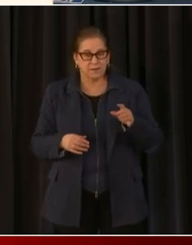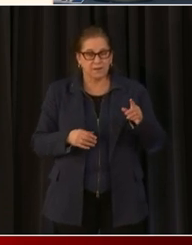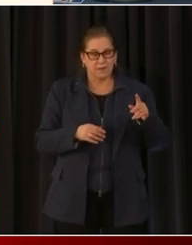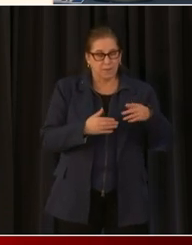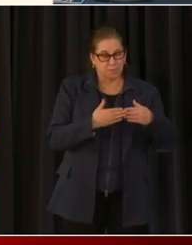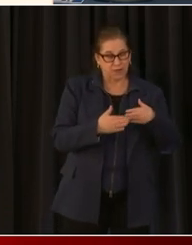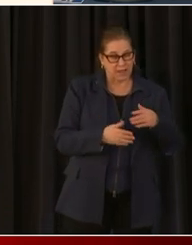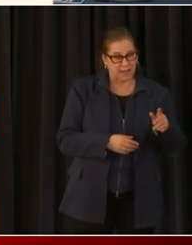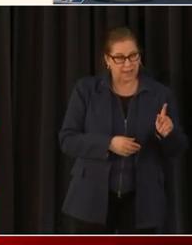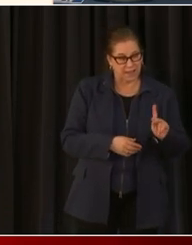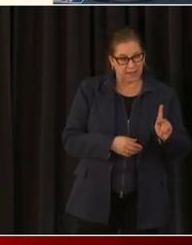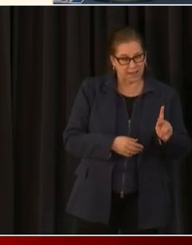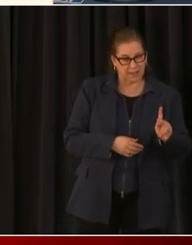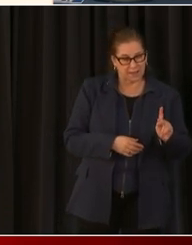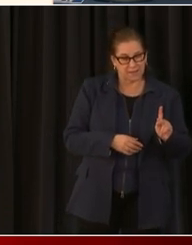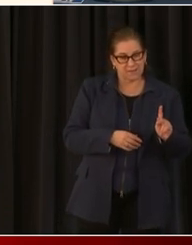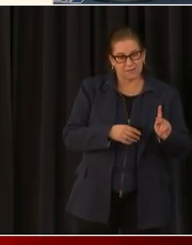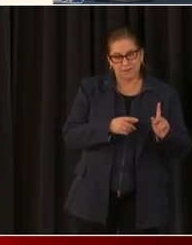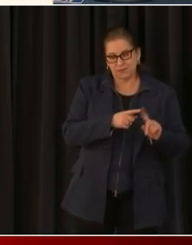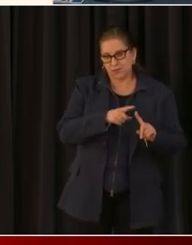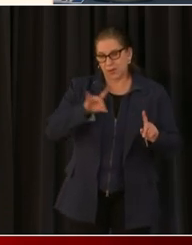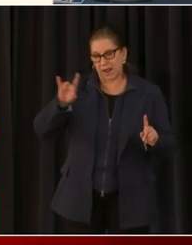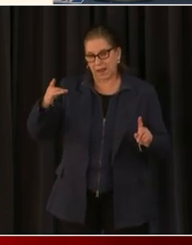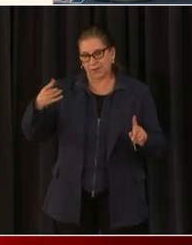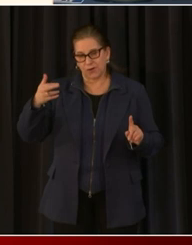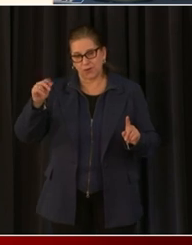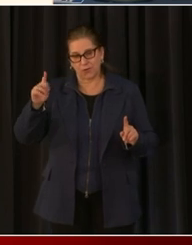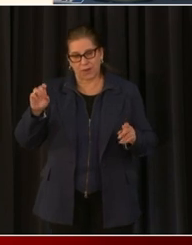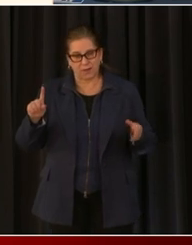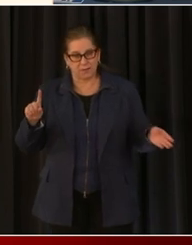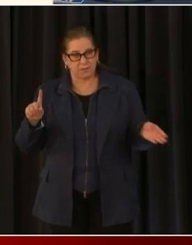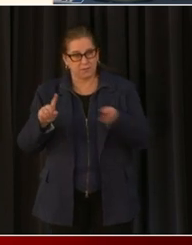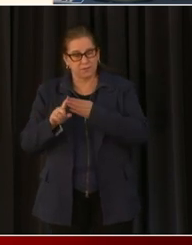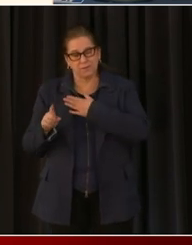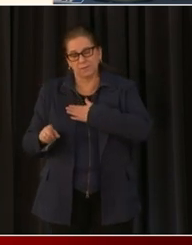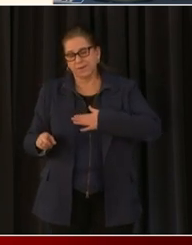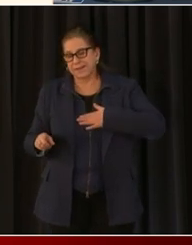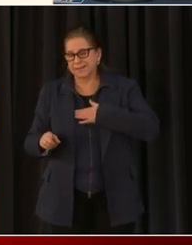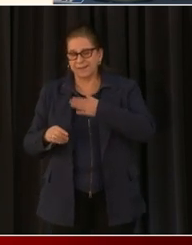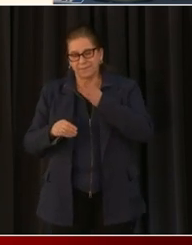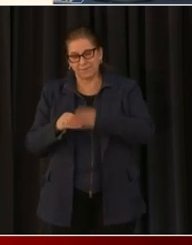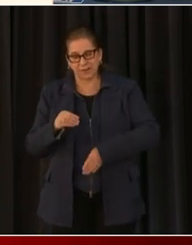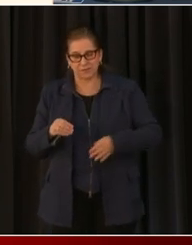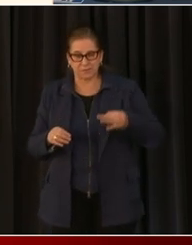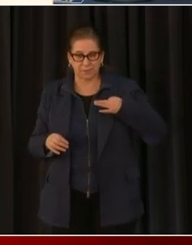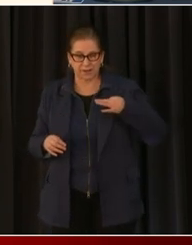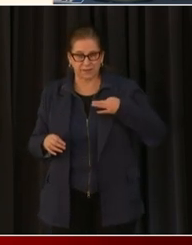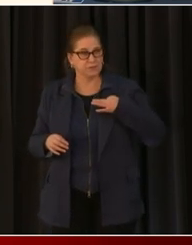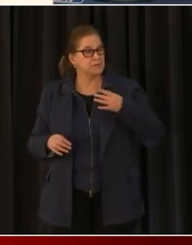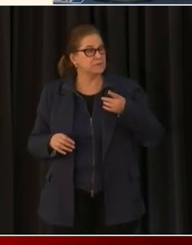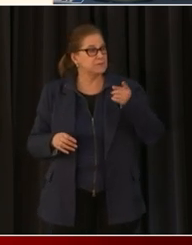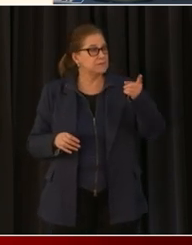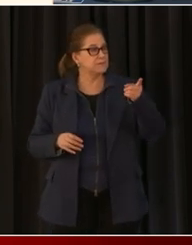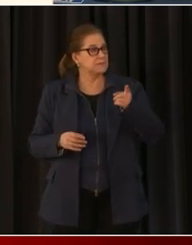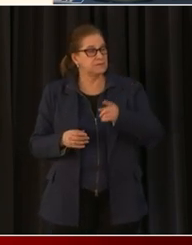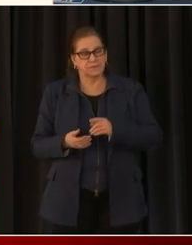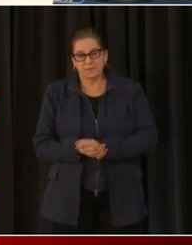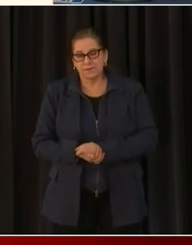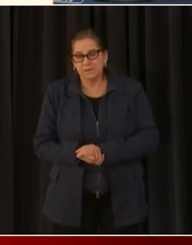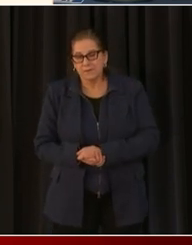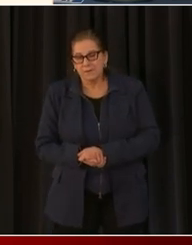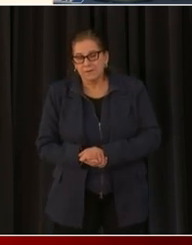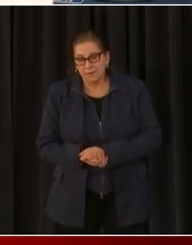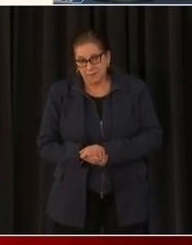to 8th grade to please do so. The deadline is March 1st, and we want families to submit